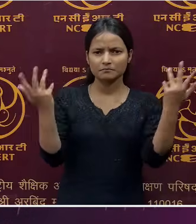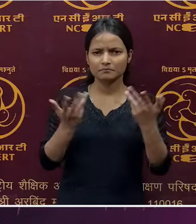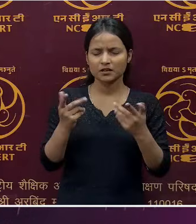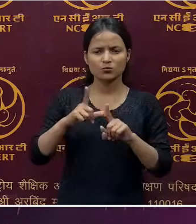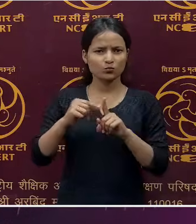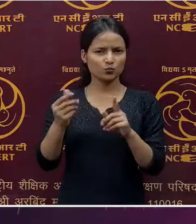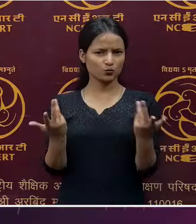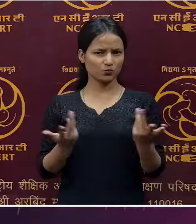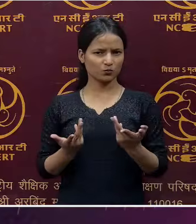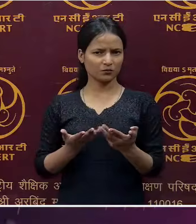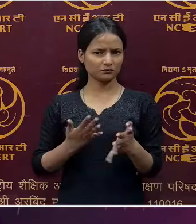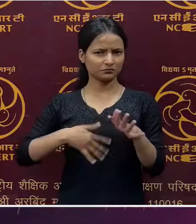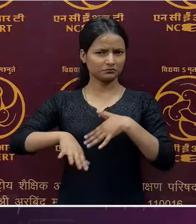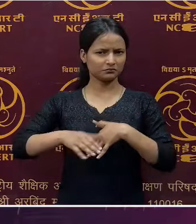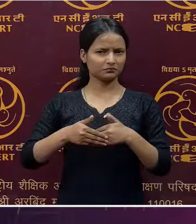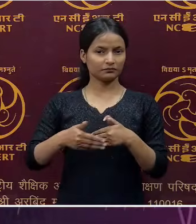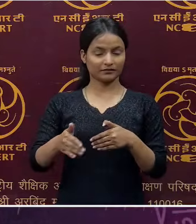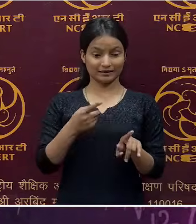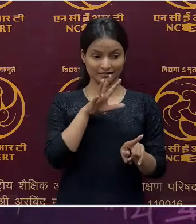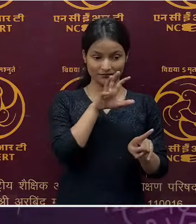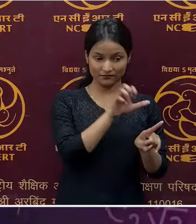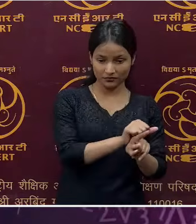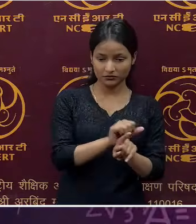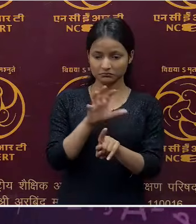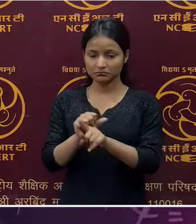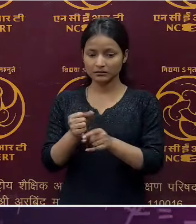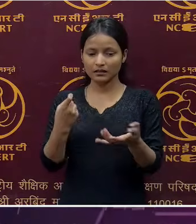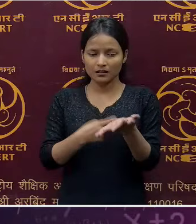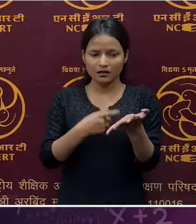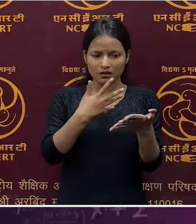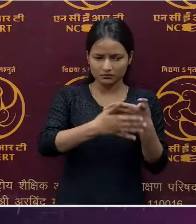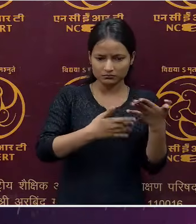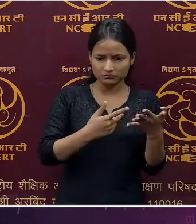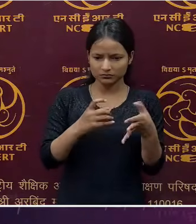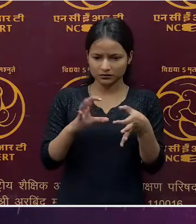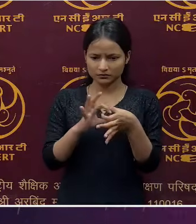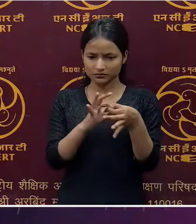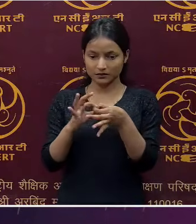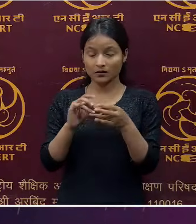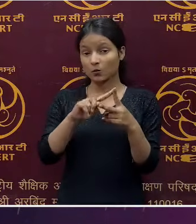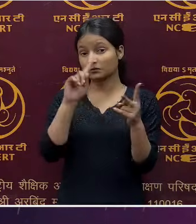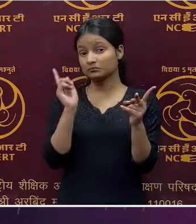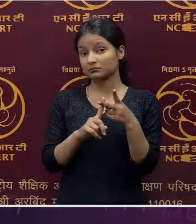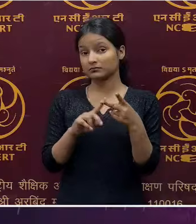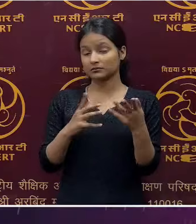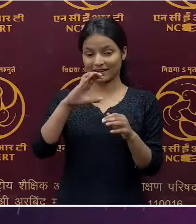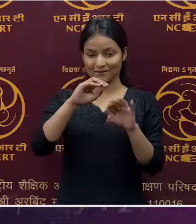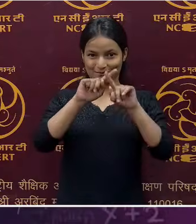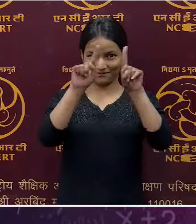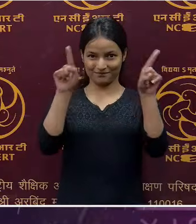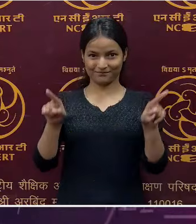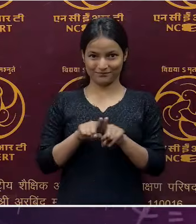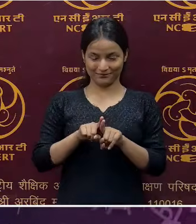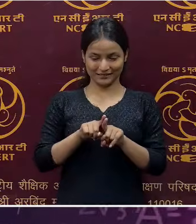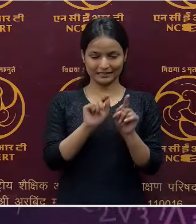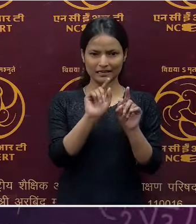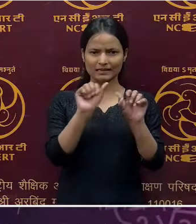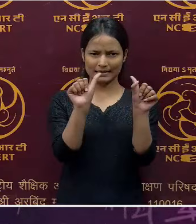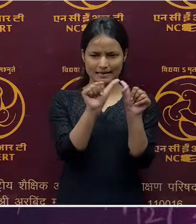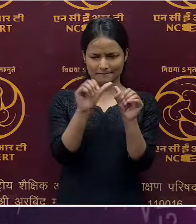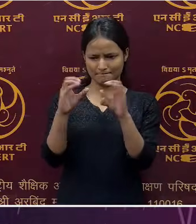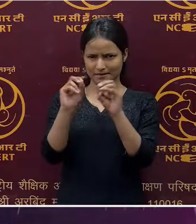are identifying which is the relation and which is the function. On Cartesian product, as we know that we have two sets A and